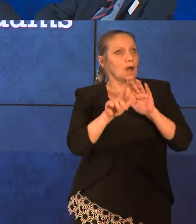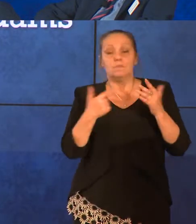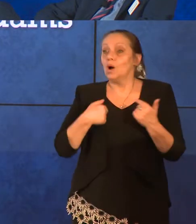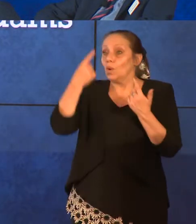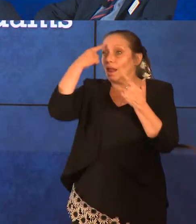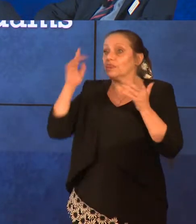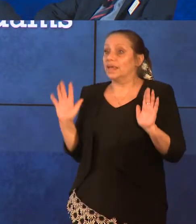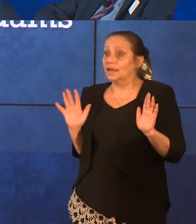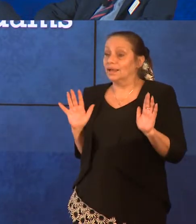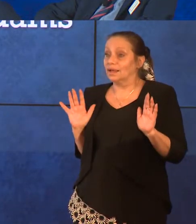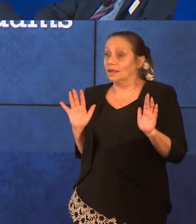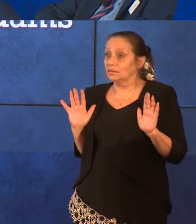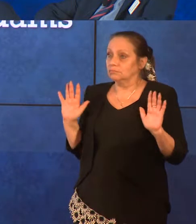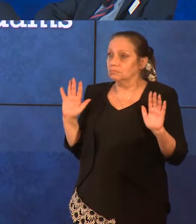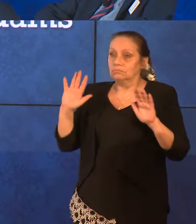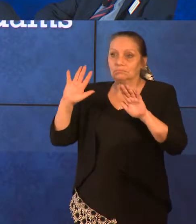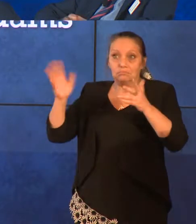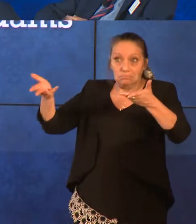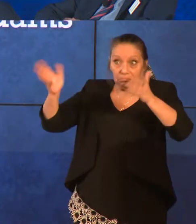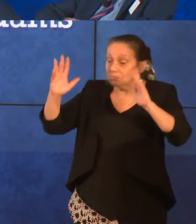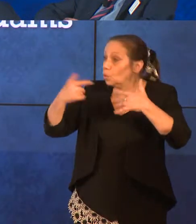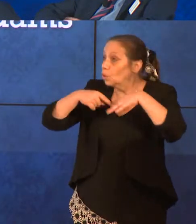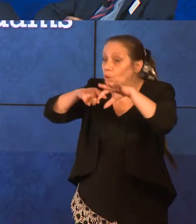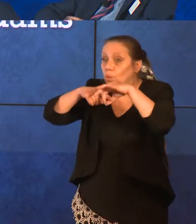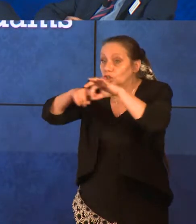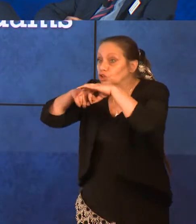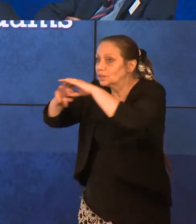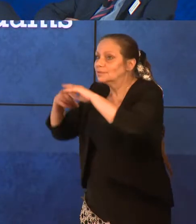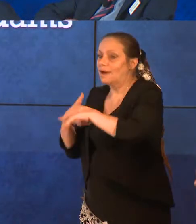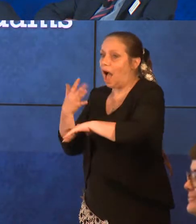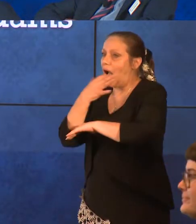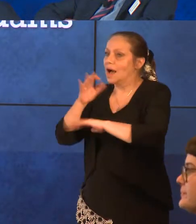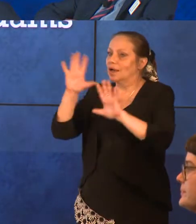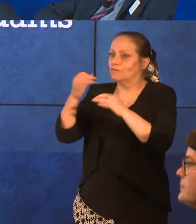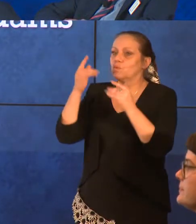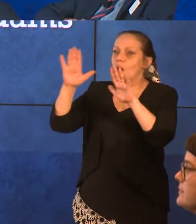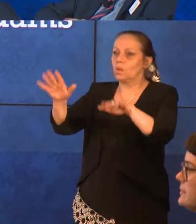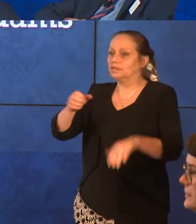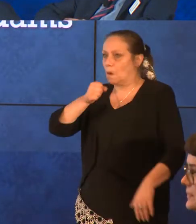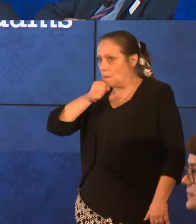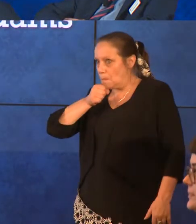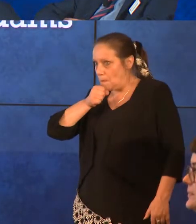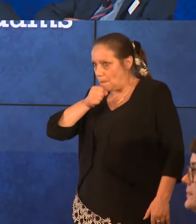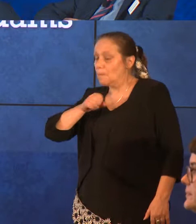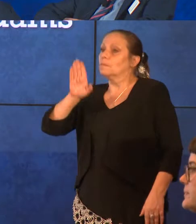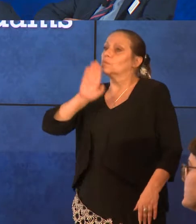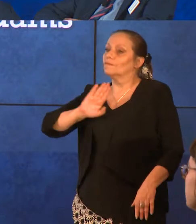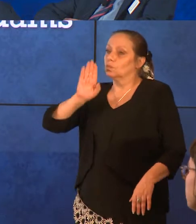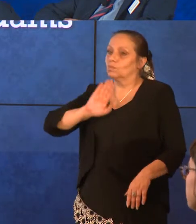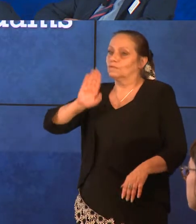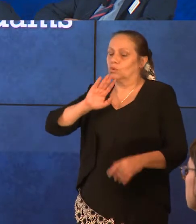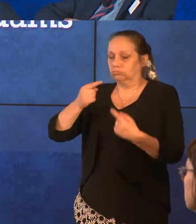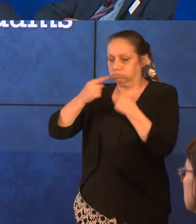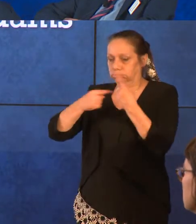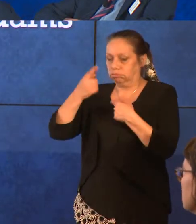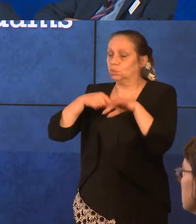think we'll take it out, send it out to questions now. I'll ask that everybody waits for the microphone before saying